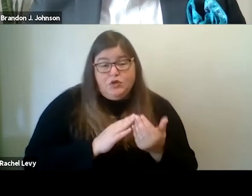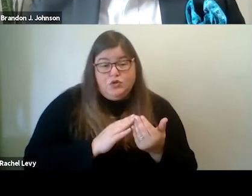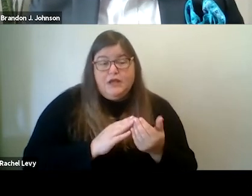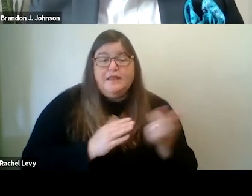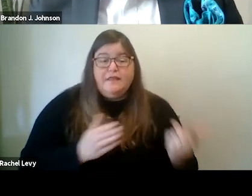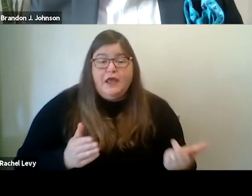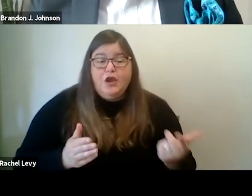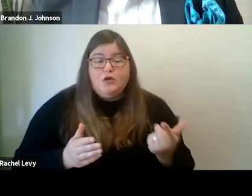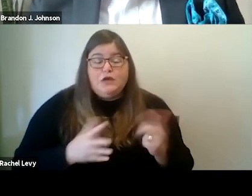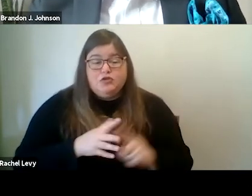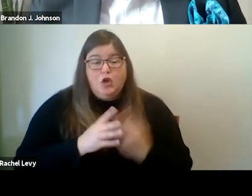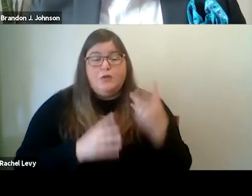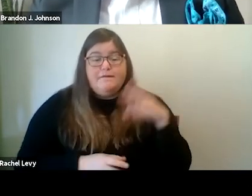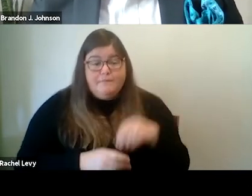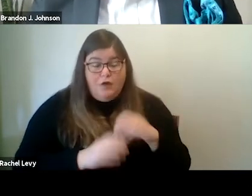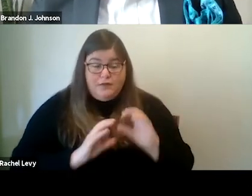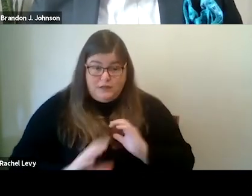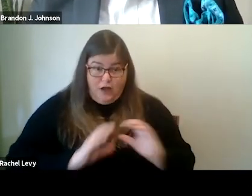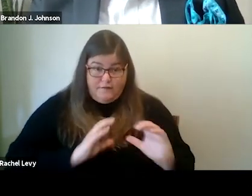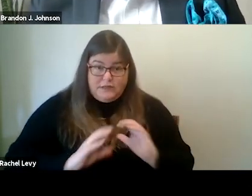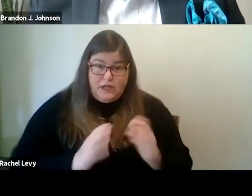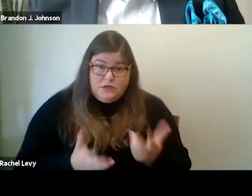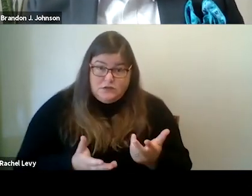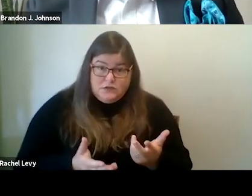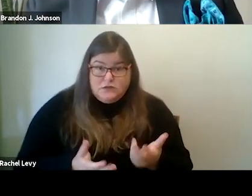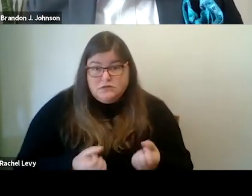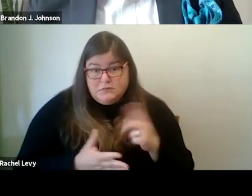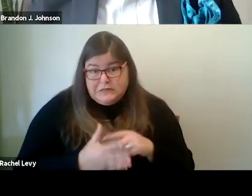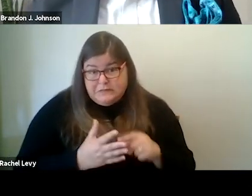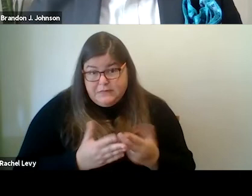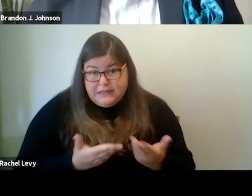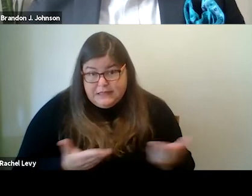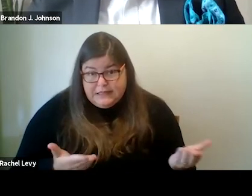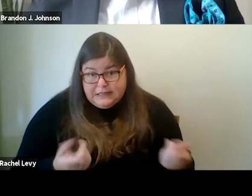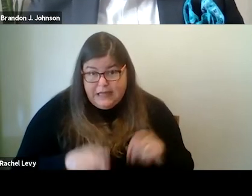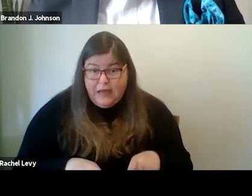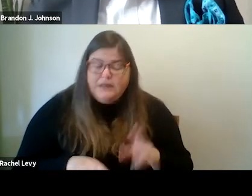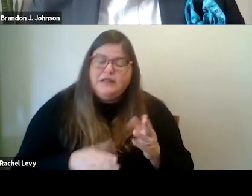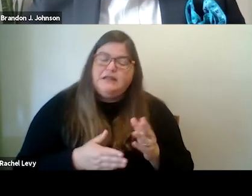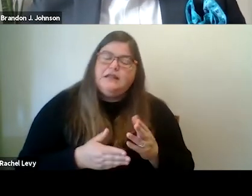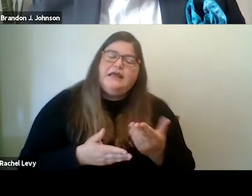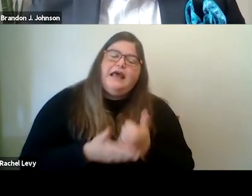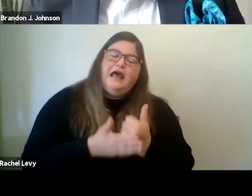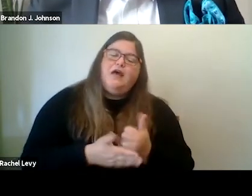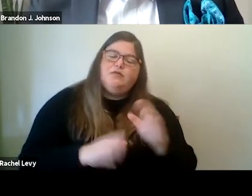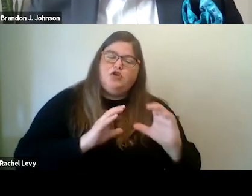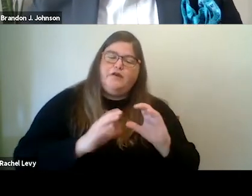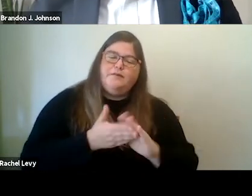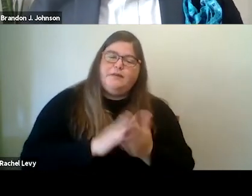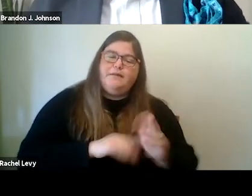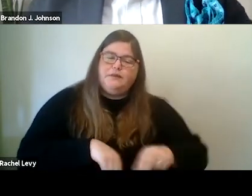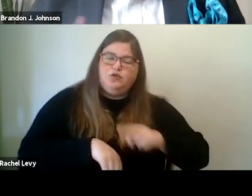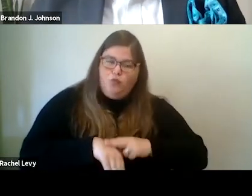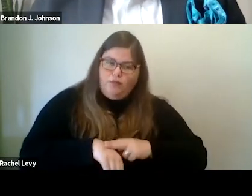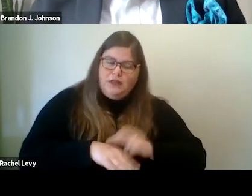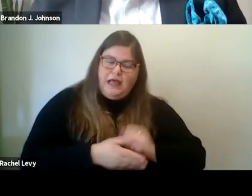these conversations, it does a number of things. It normalizes the conversation and removes some of the stigma around accessing mental health services.